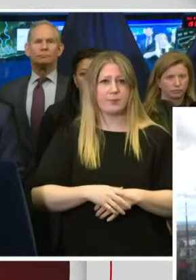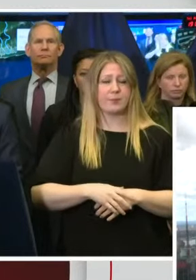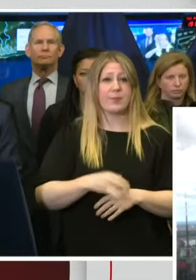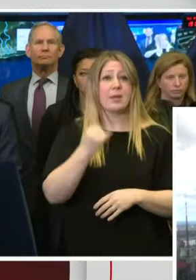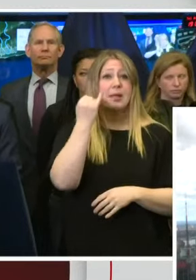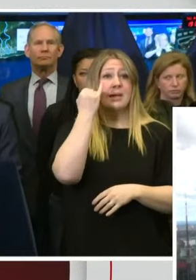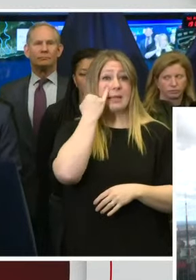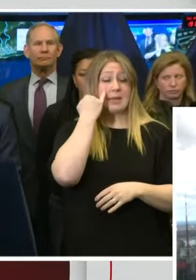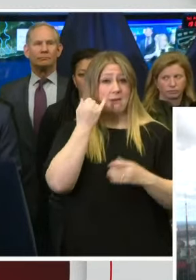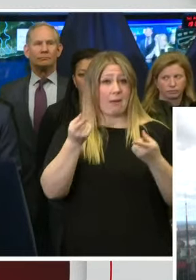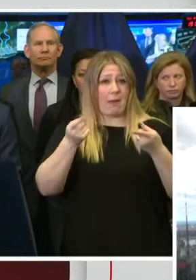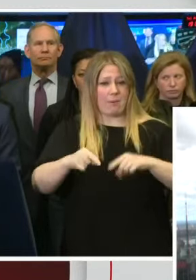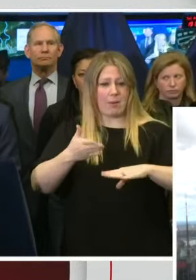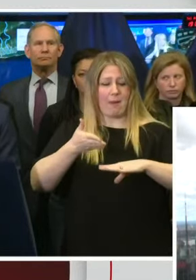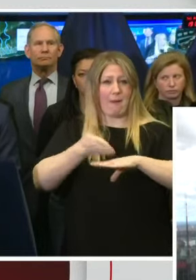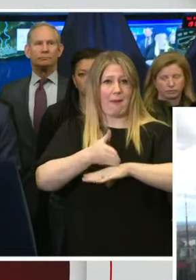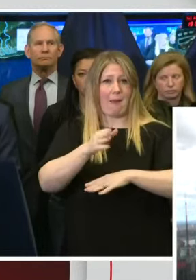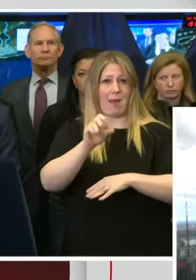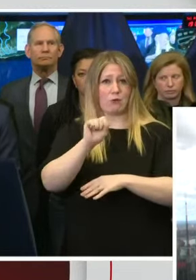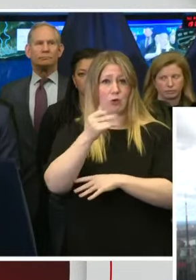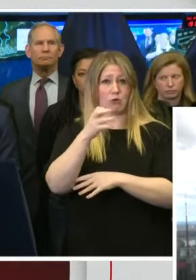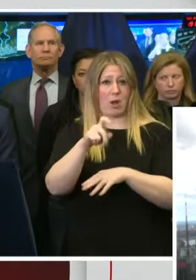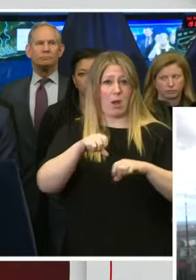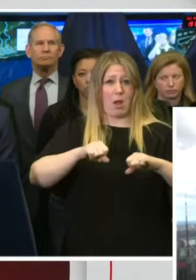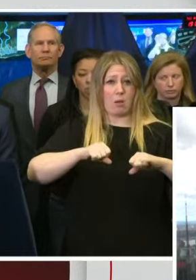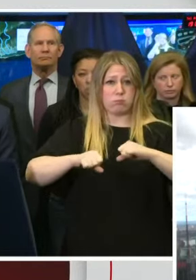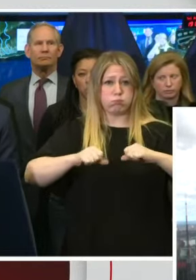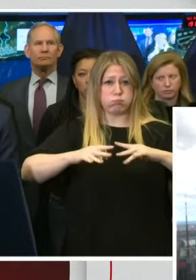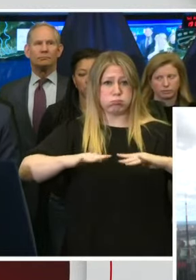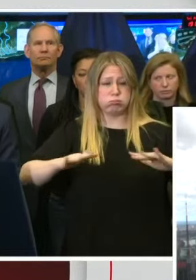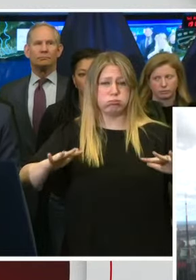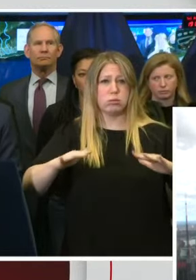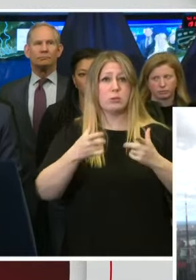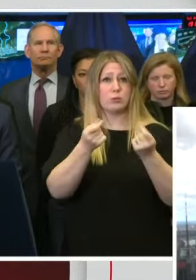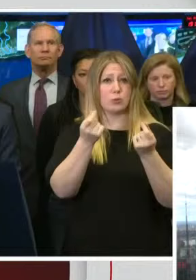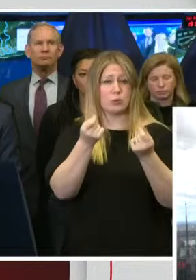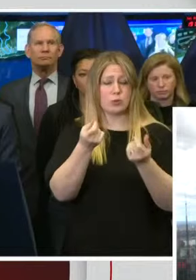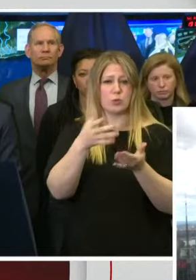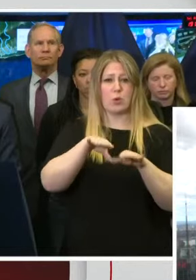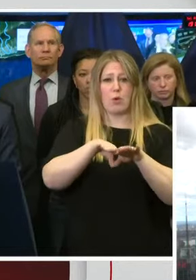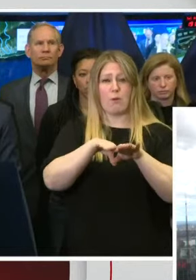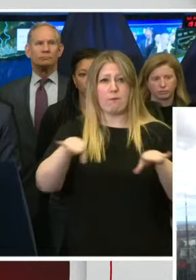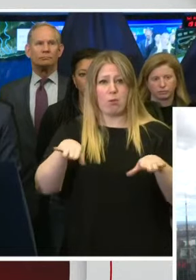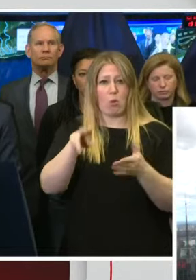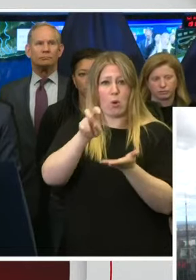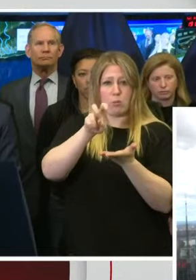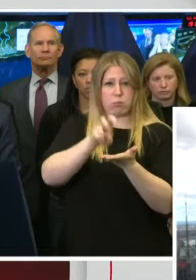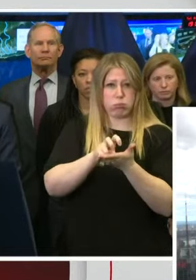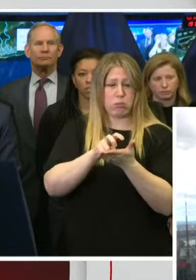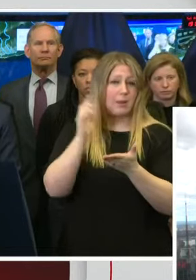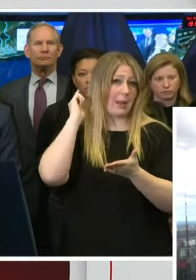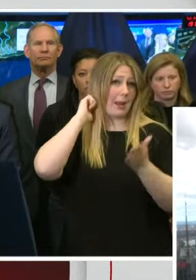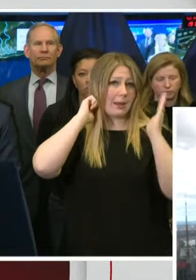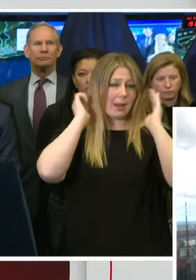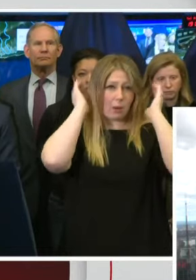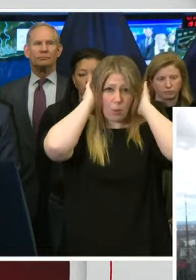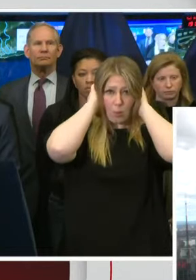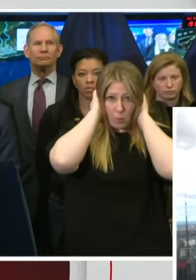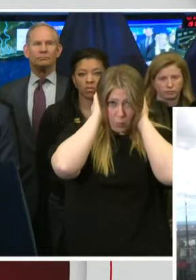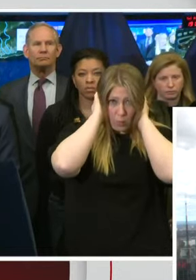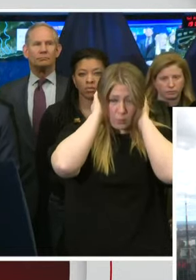floor, cover your head and neck, and take cover under a solid piece of furniture next to an interior